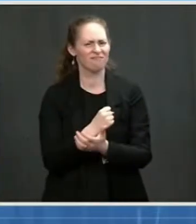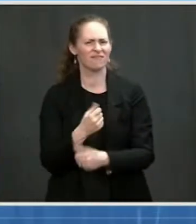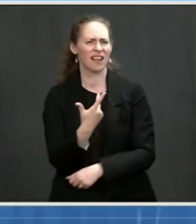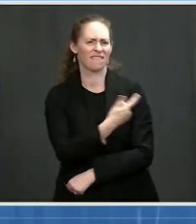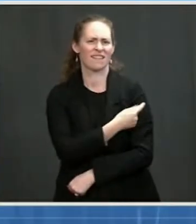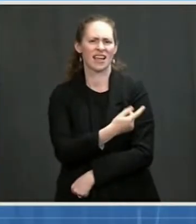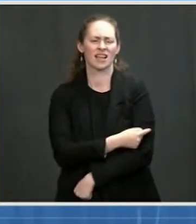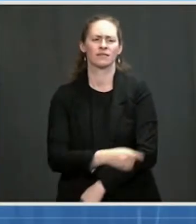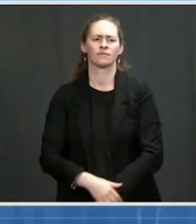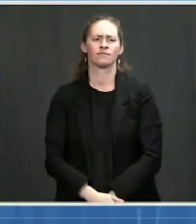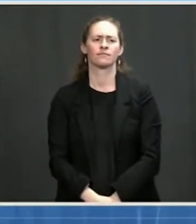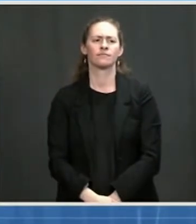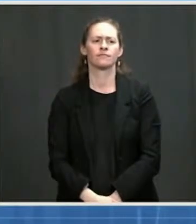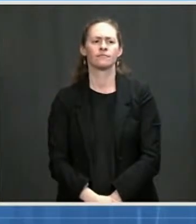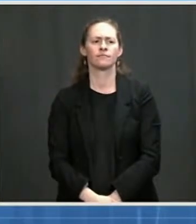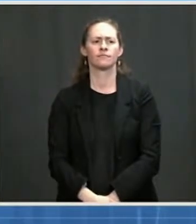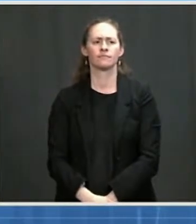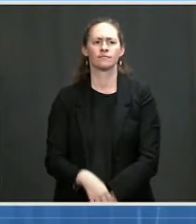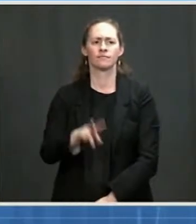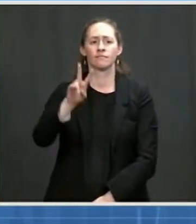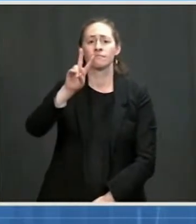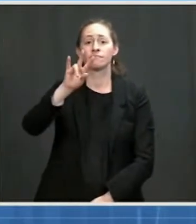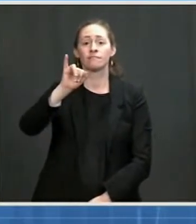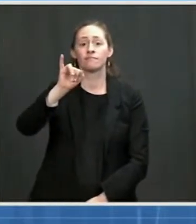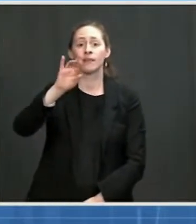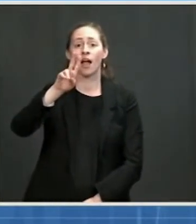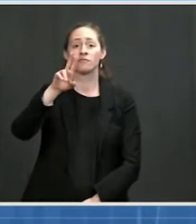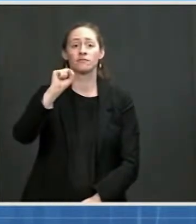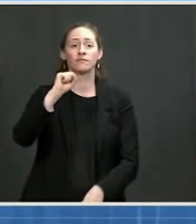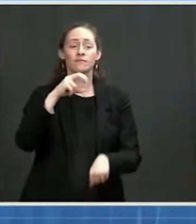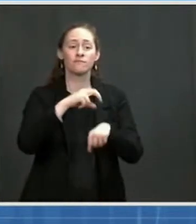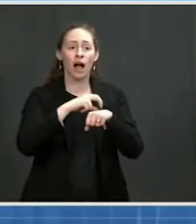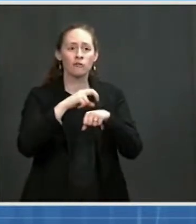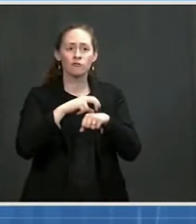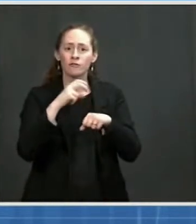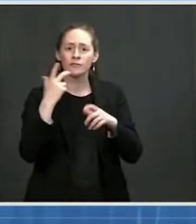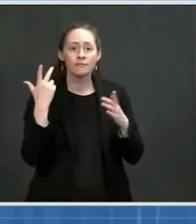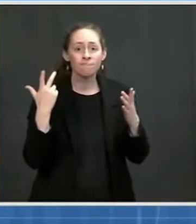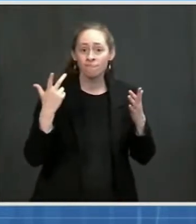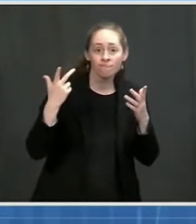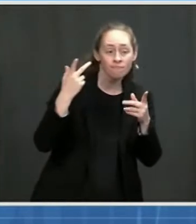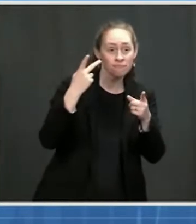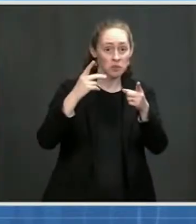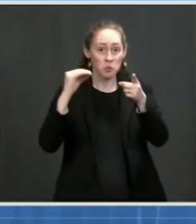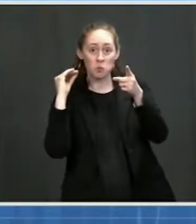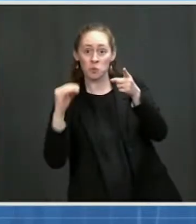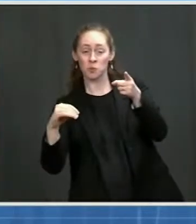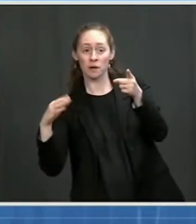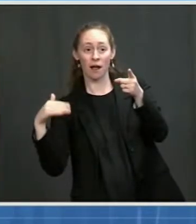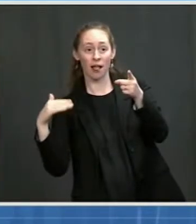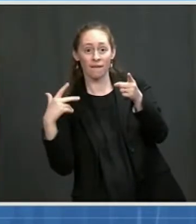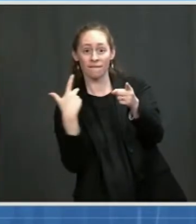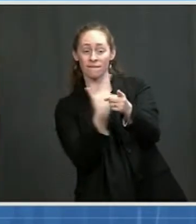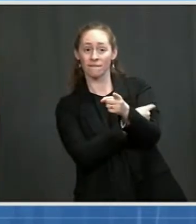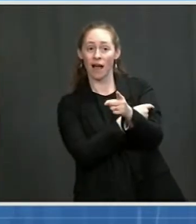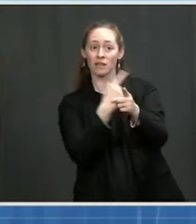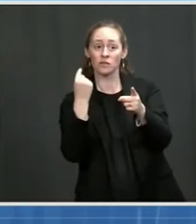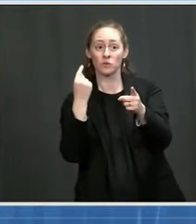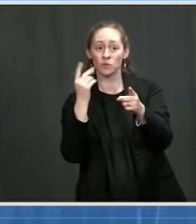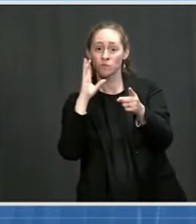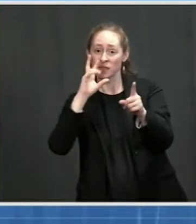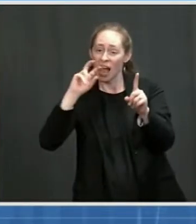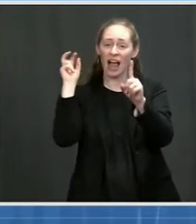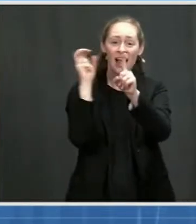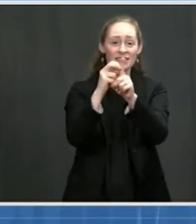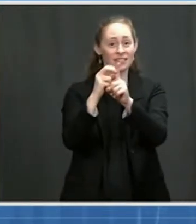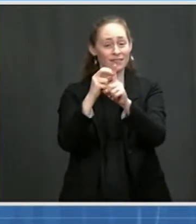doesn't spread to a vaccinated person, it will look for you. So I hope you'll go to vaccines.gov or text